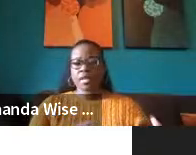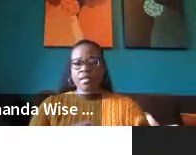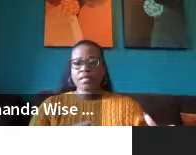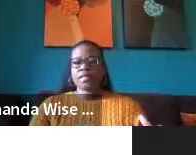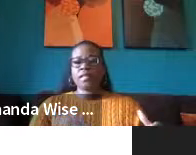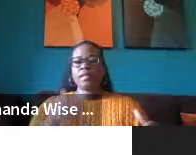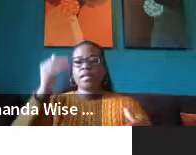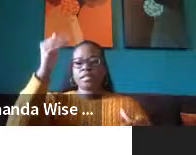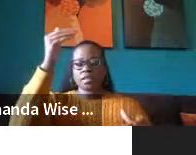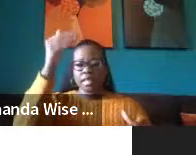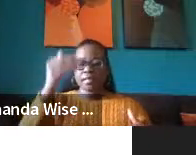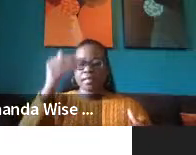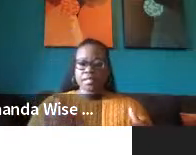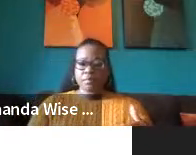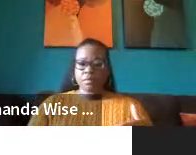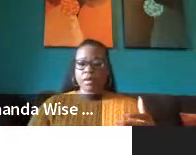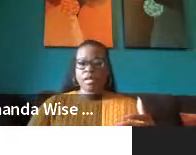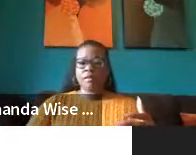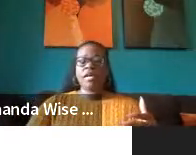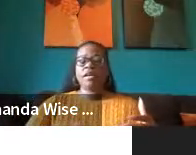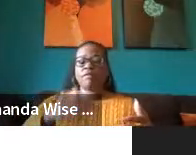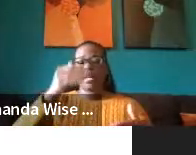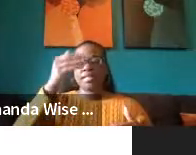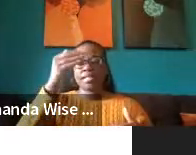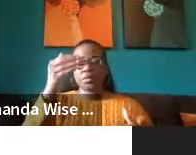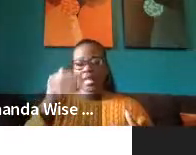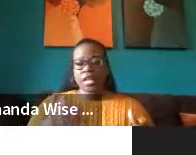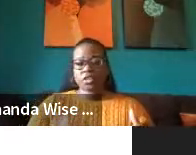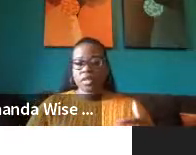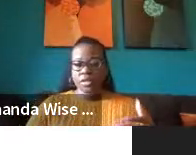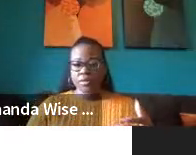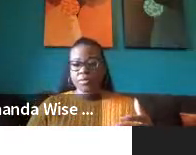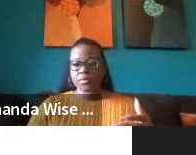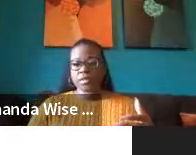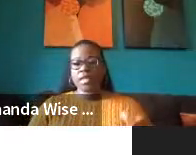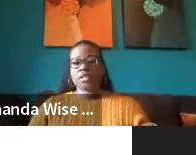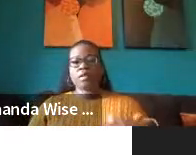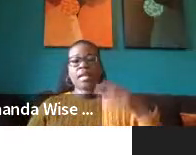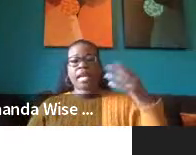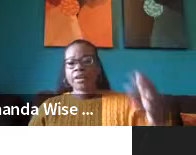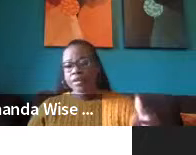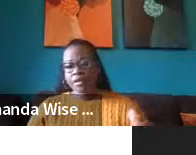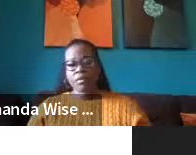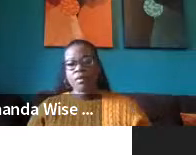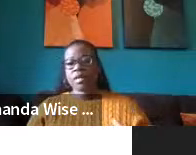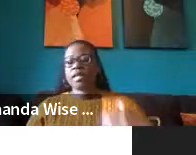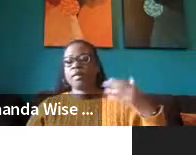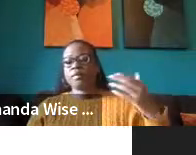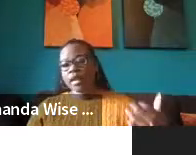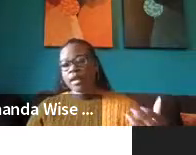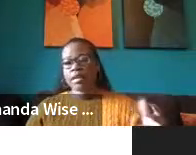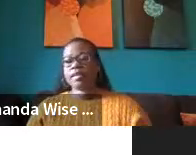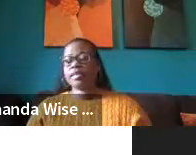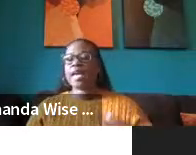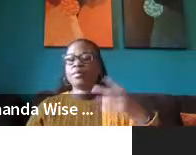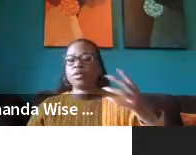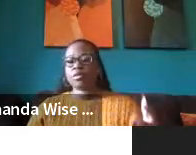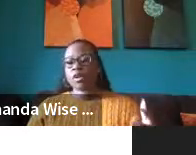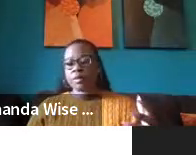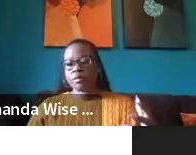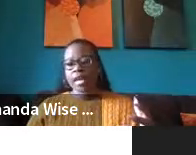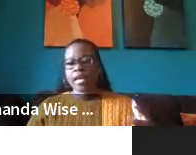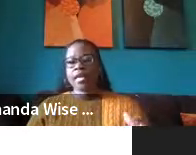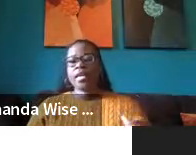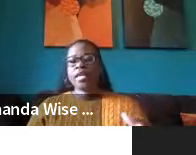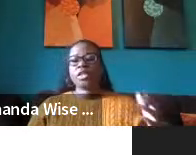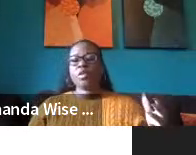Microsoft products, there's a set list of fonts that you can actually use. So like Arial, Calibri, Times New